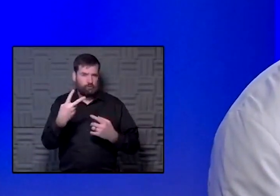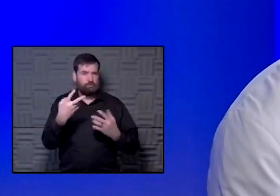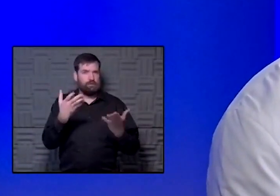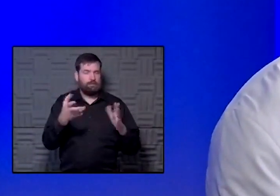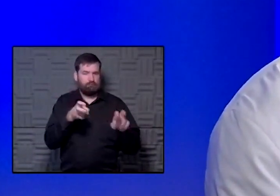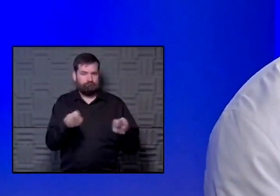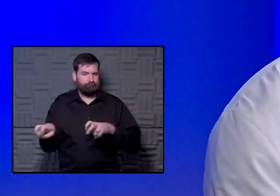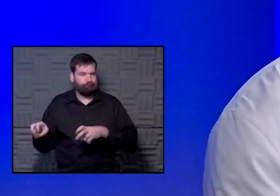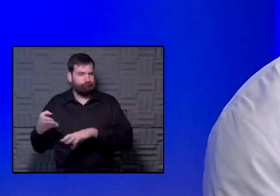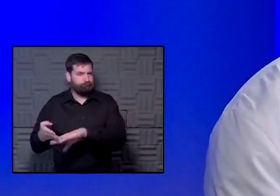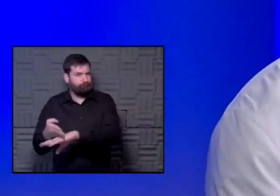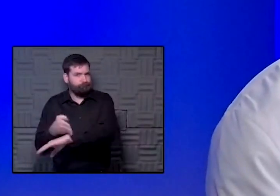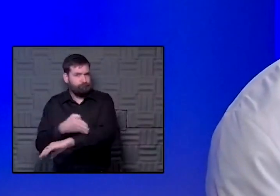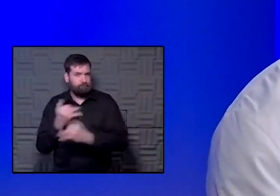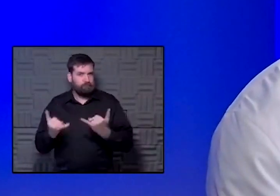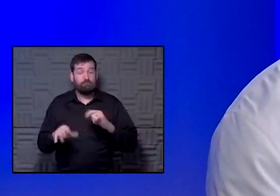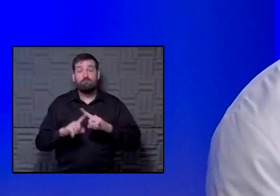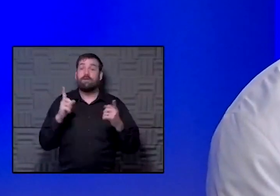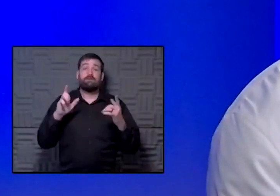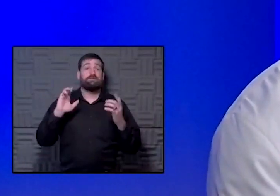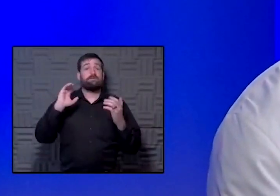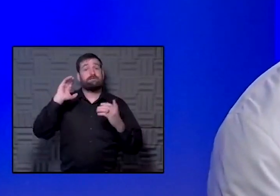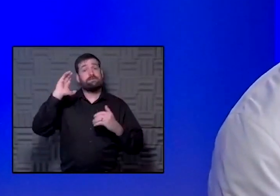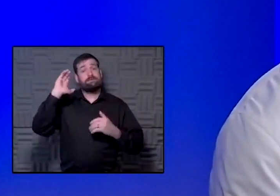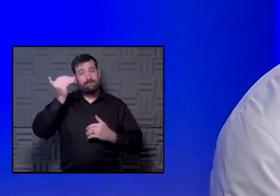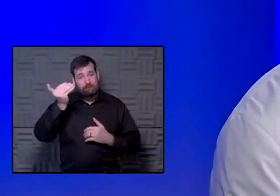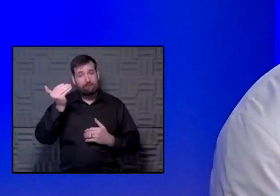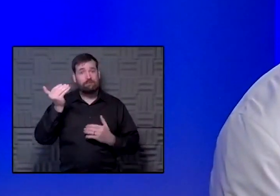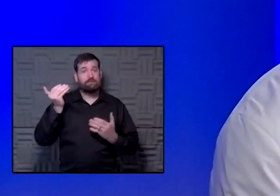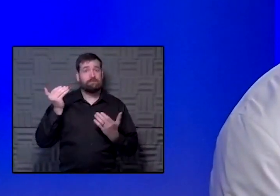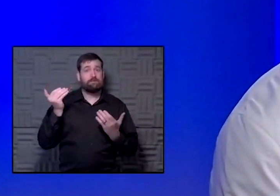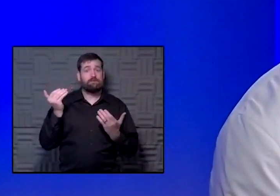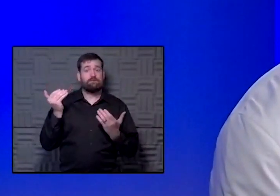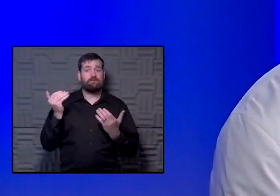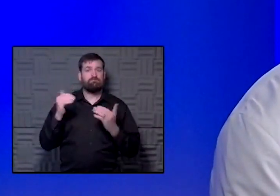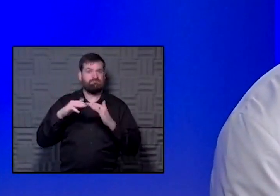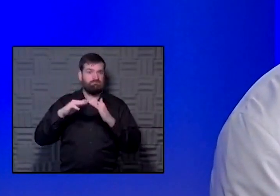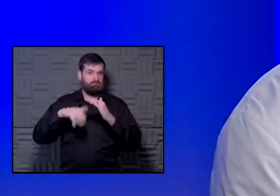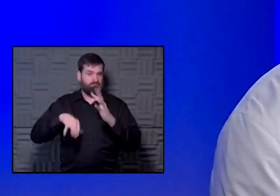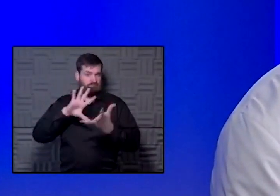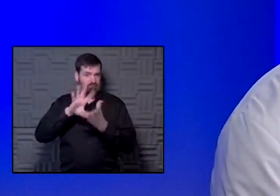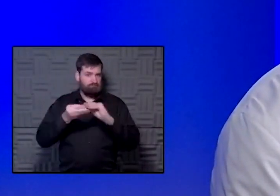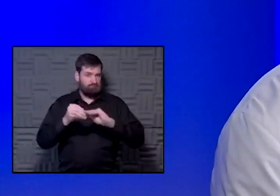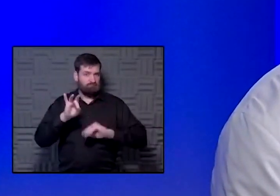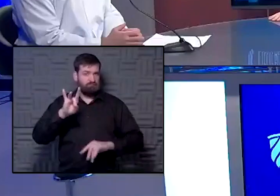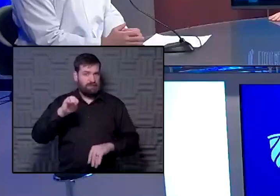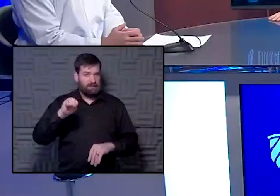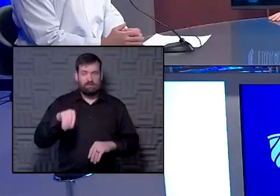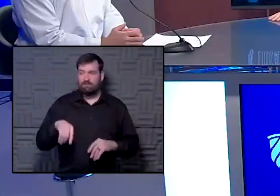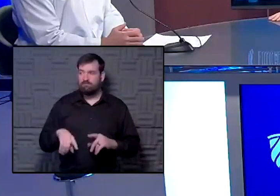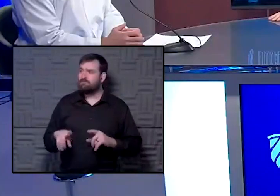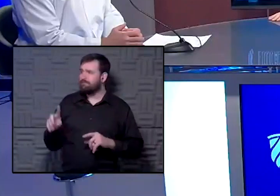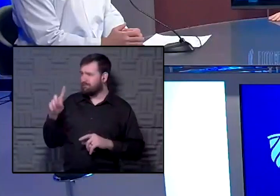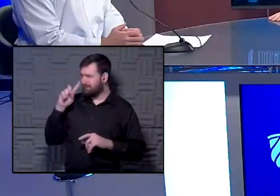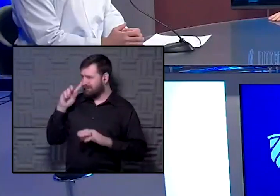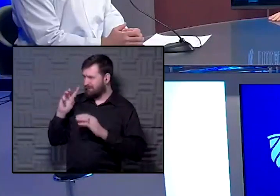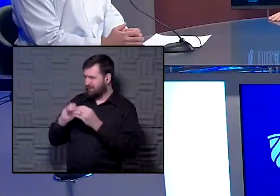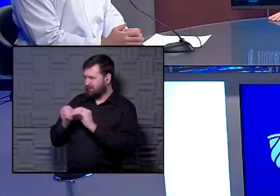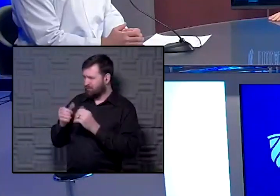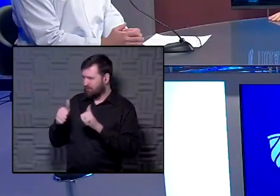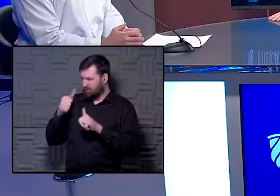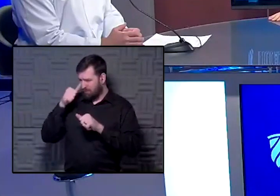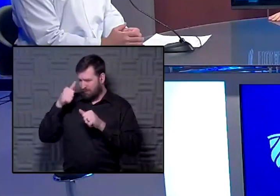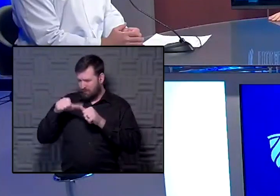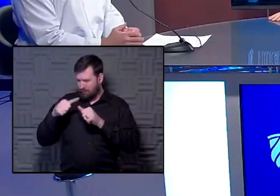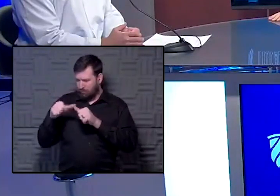recovery period. But nonetheless, it still seems like it's probably under 80 patients total. I'm thinking the numbers here, if I'm trying to put them